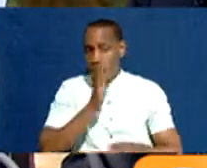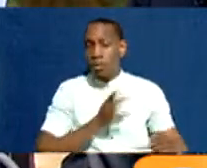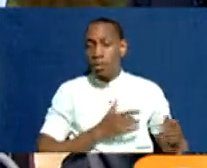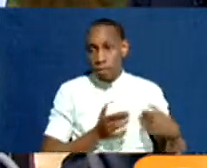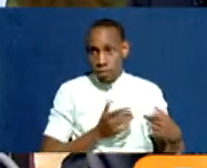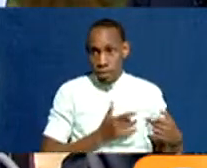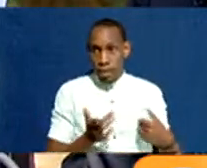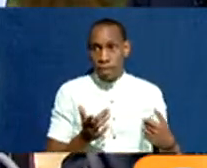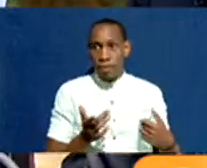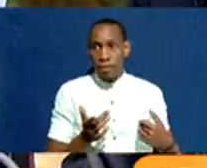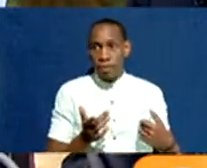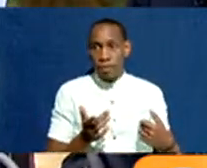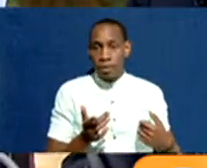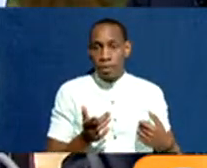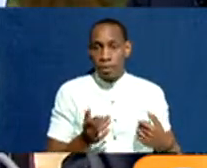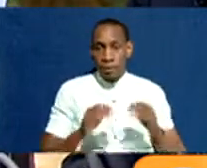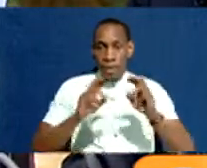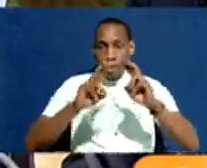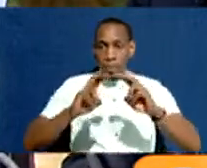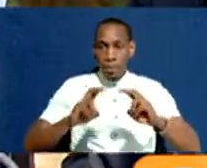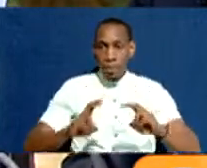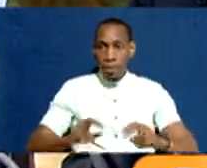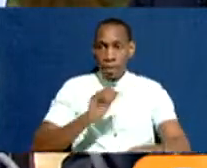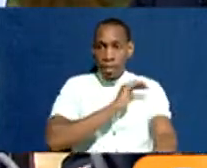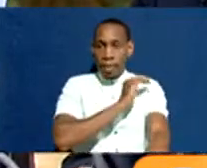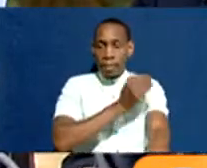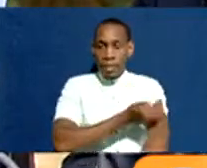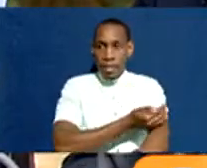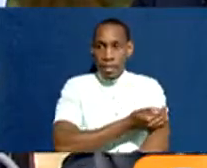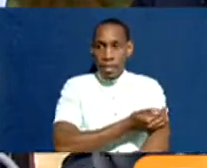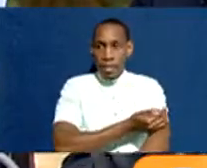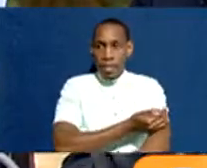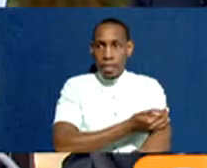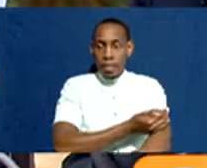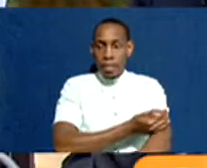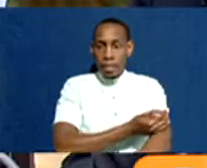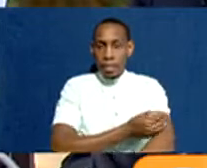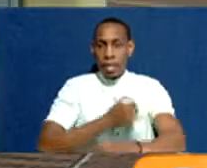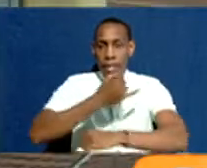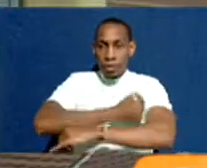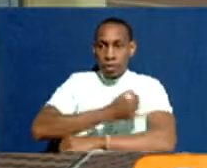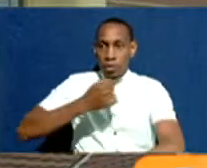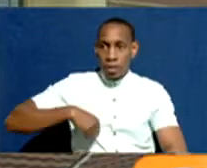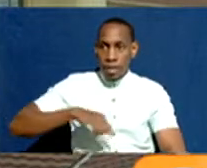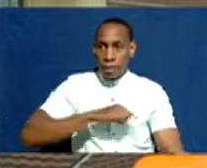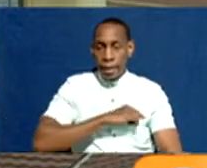concerns in the investigative capacity of our institutions.